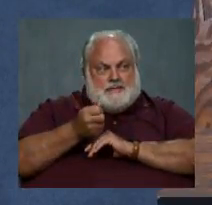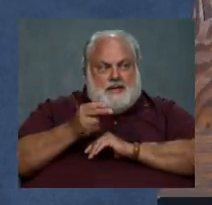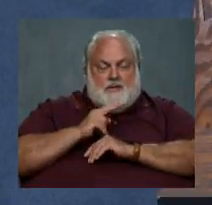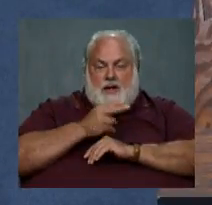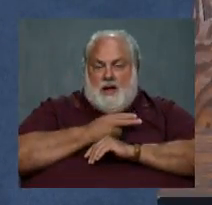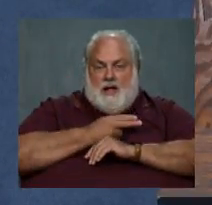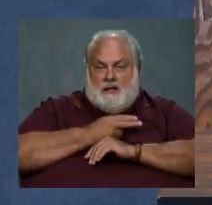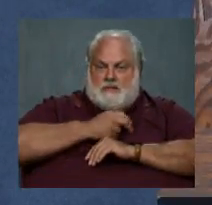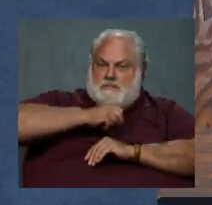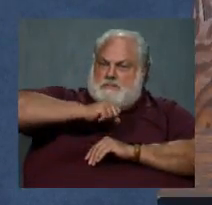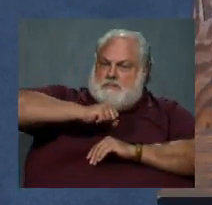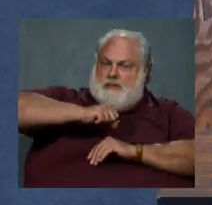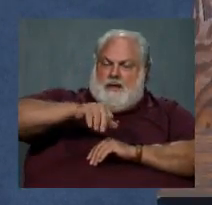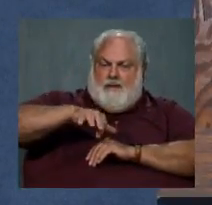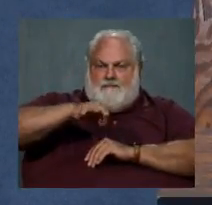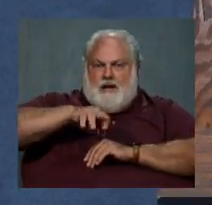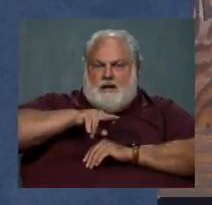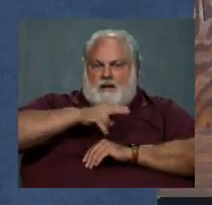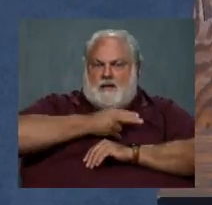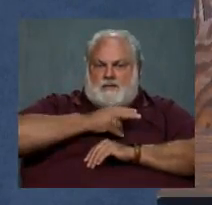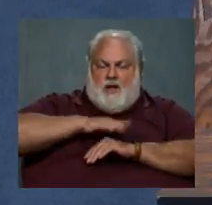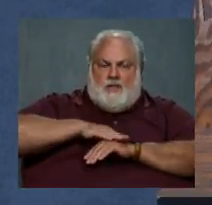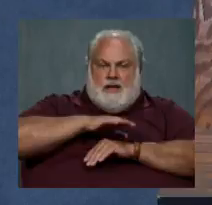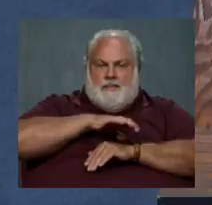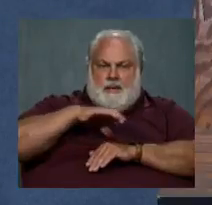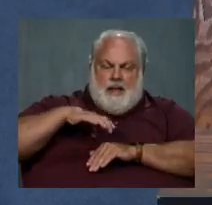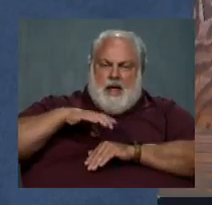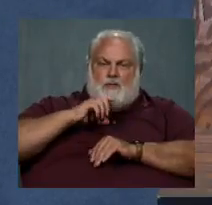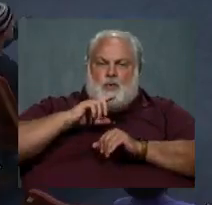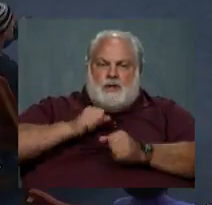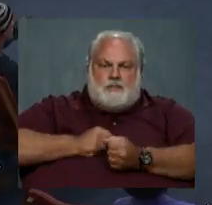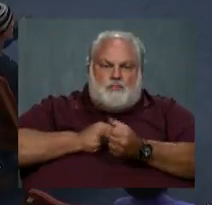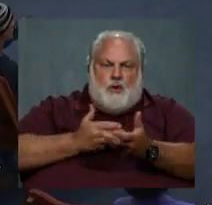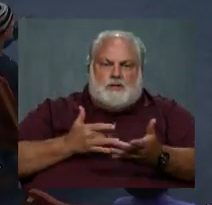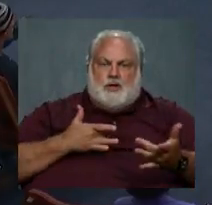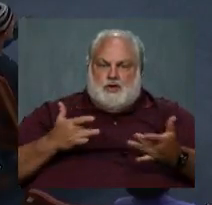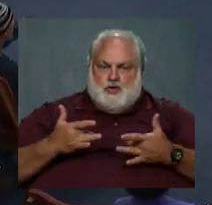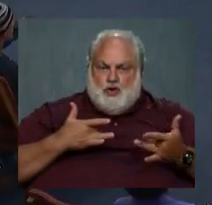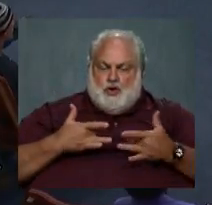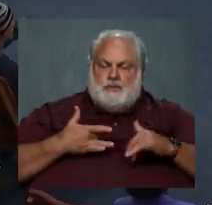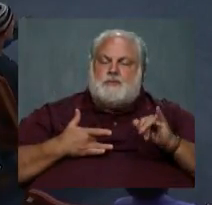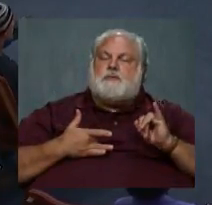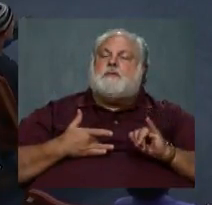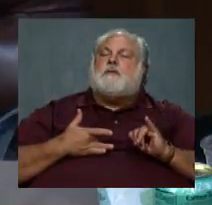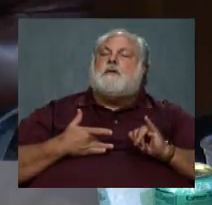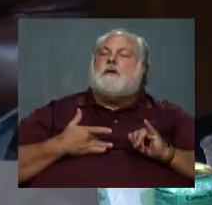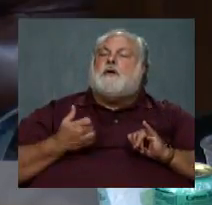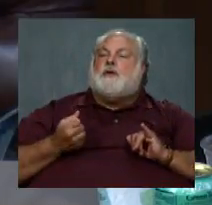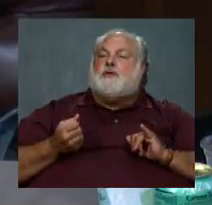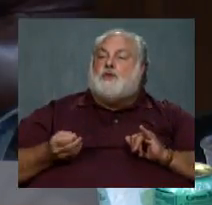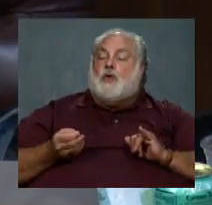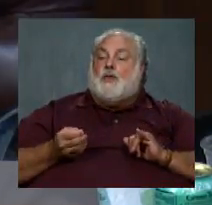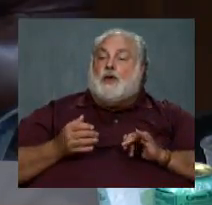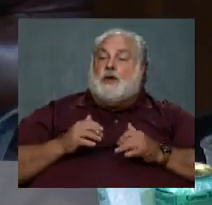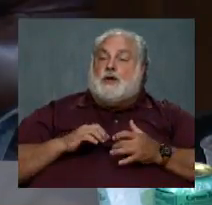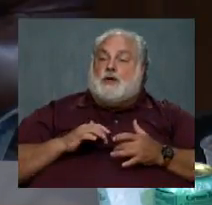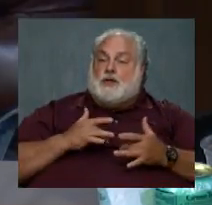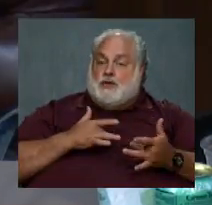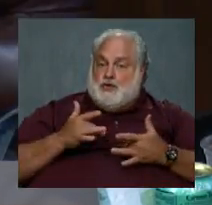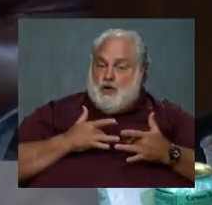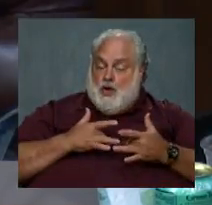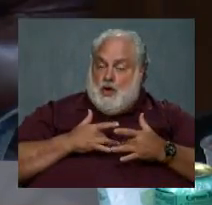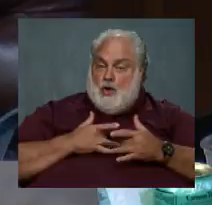up, found ourselves then on the committee after we voiced some concern. So the issue was, the concern was